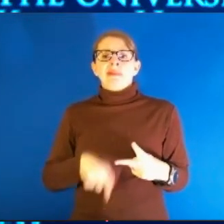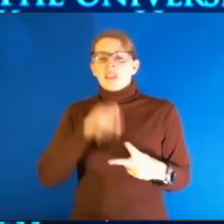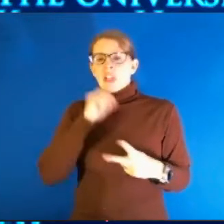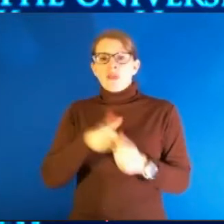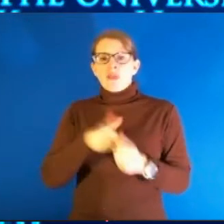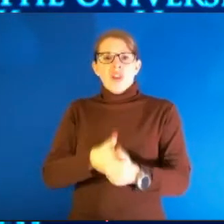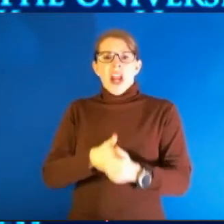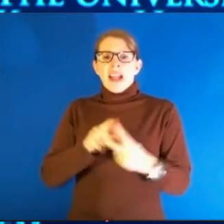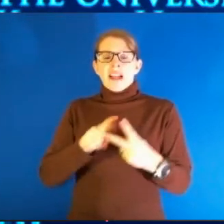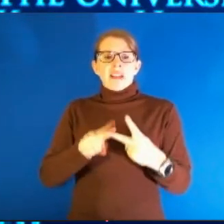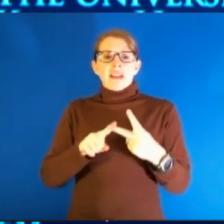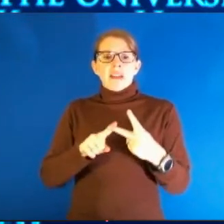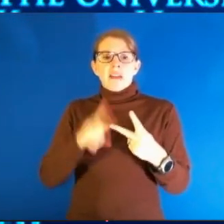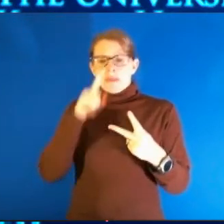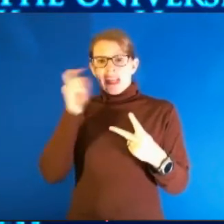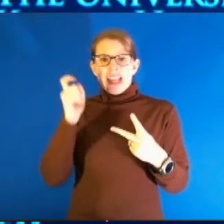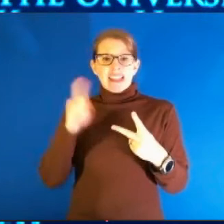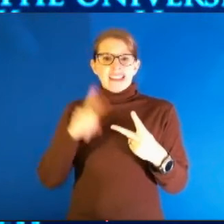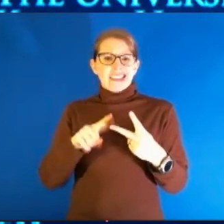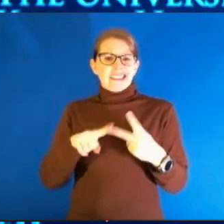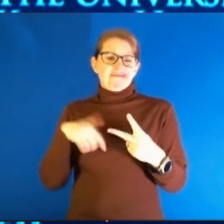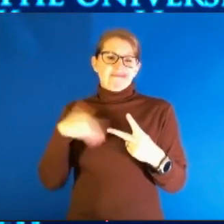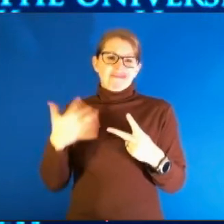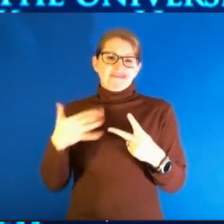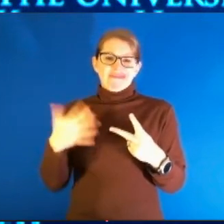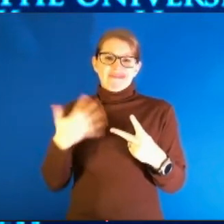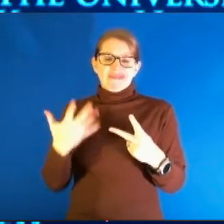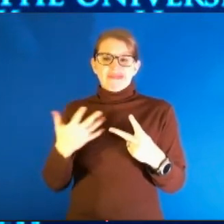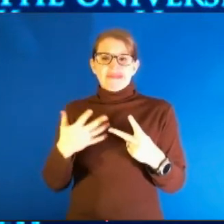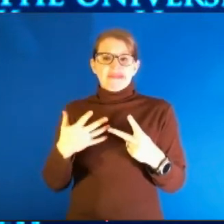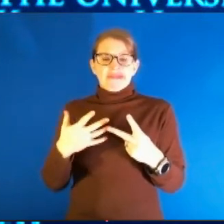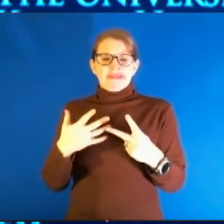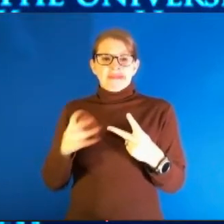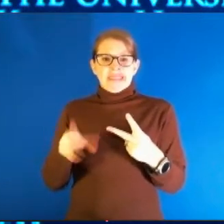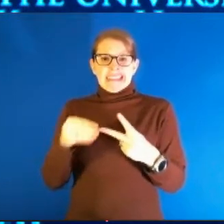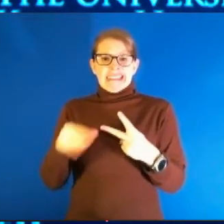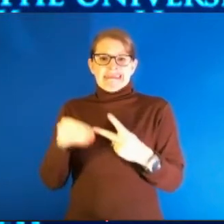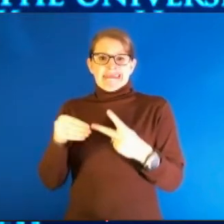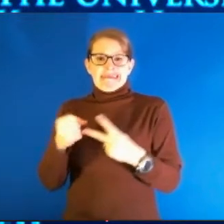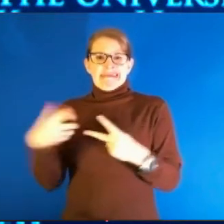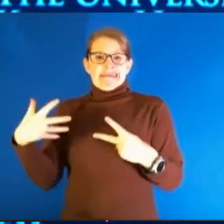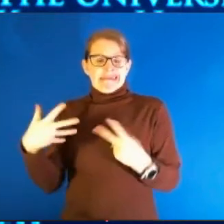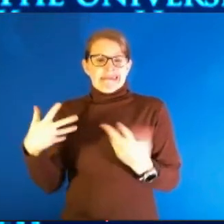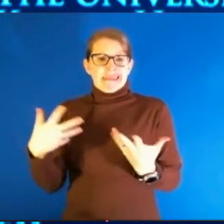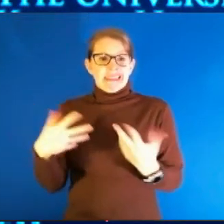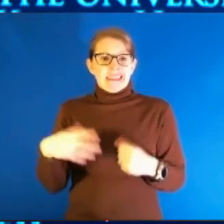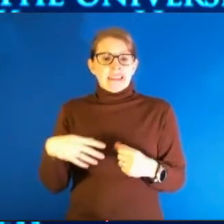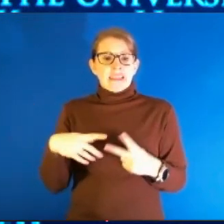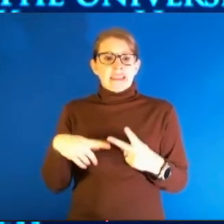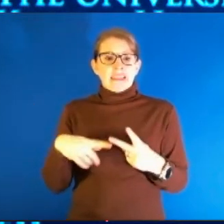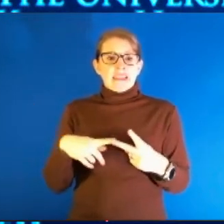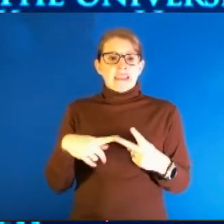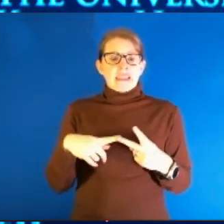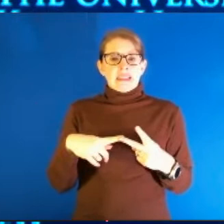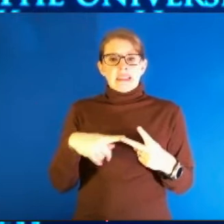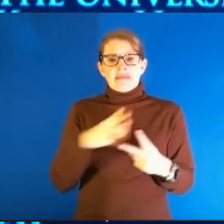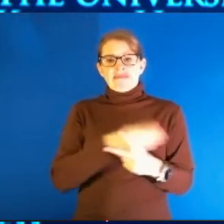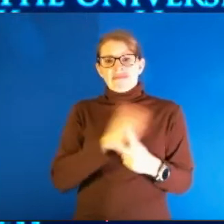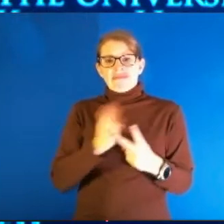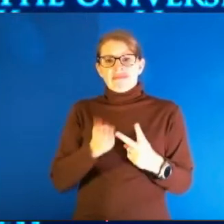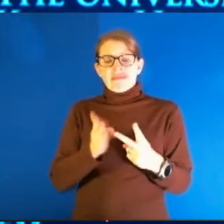because there's a ton of one-offs. Right. In my own clinic, certainly, if you saw that board that was up earlier, the bottom end of that is